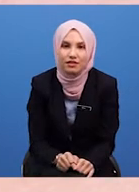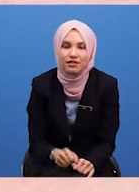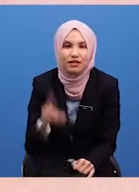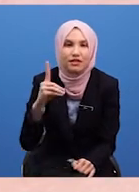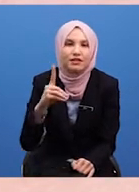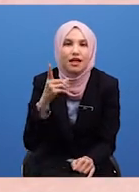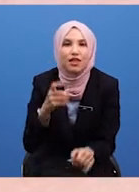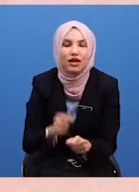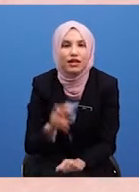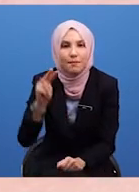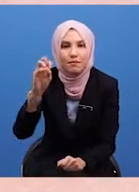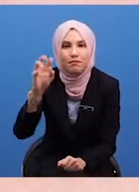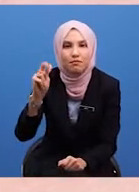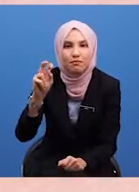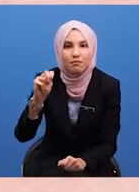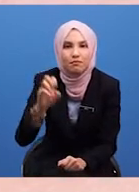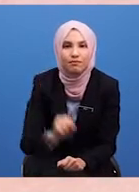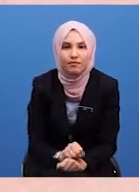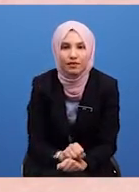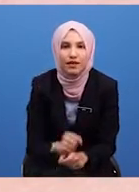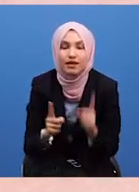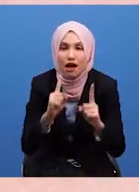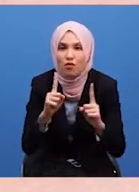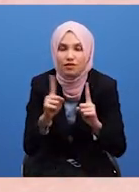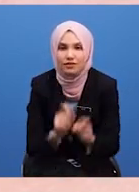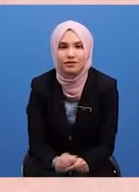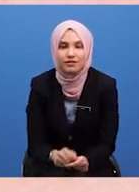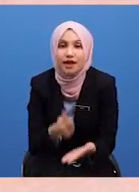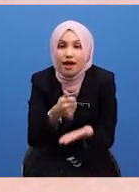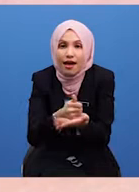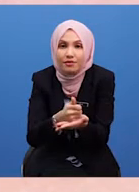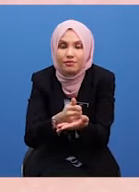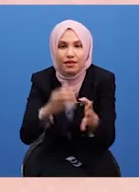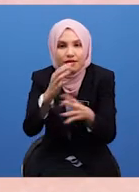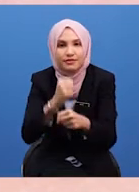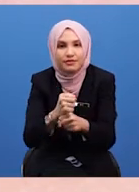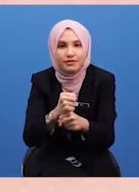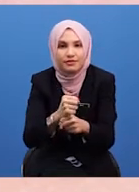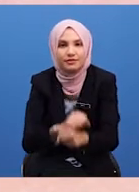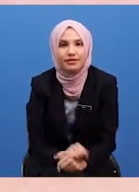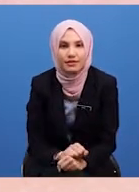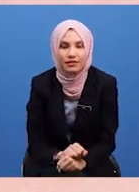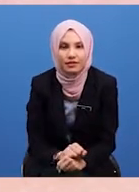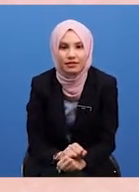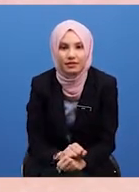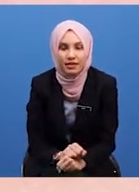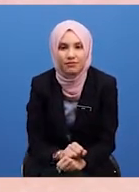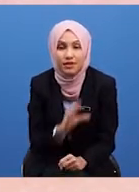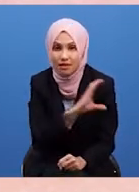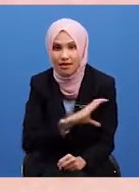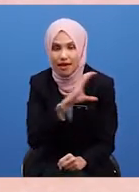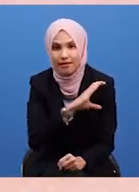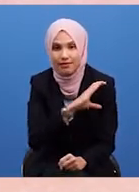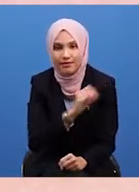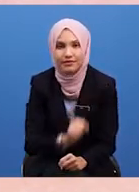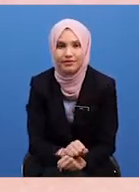the short story. These conversations help us to get inside the heads of the characters,